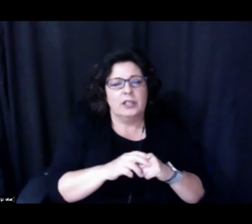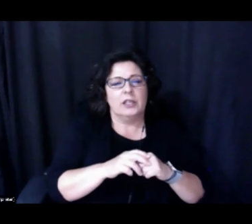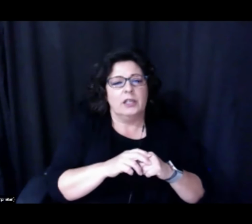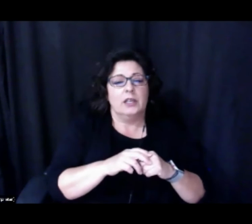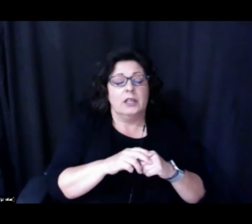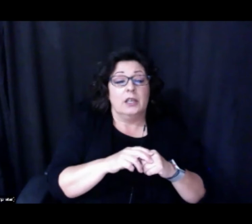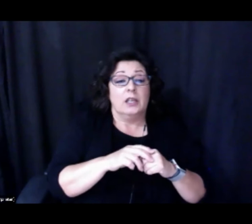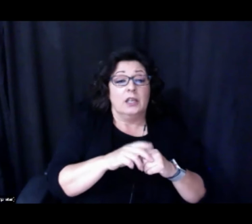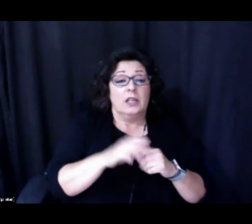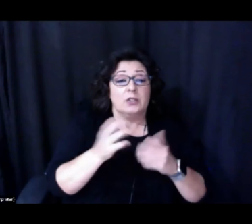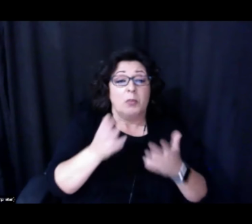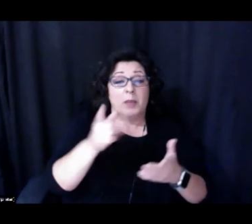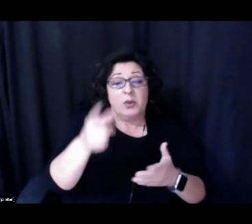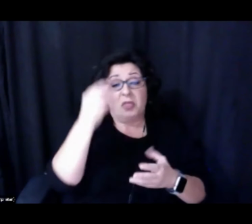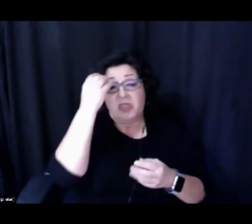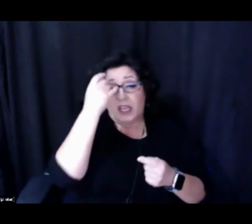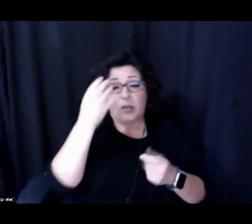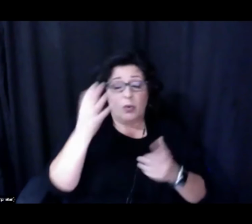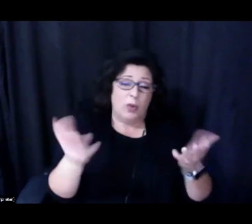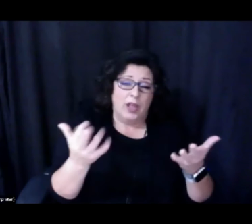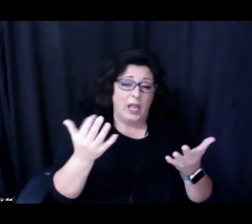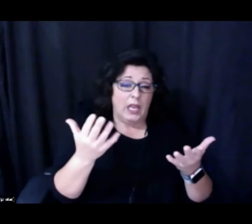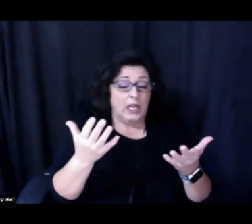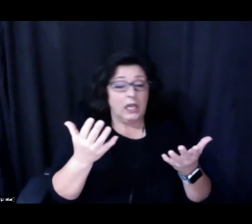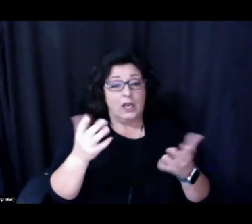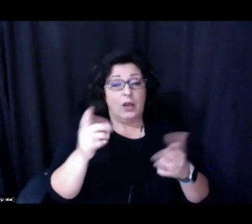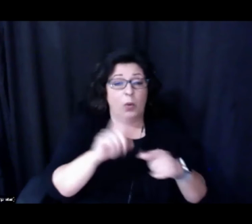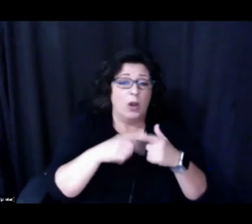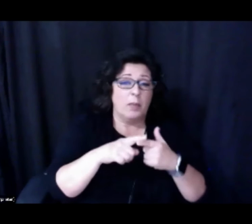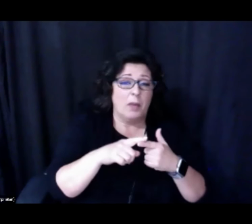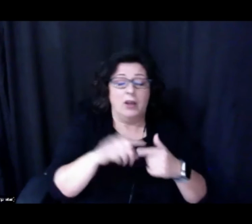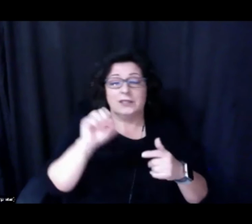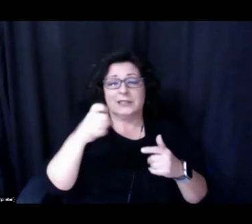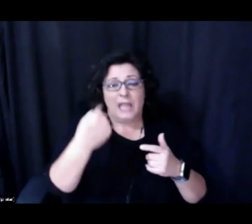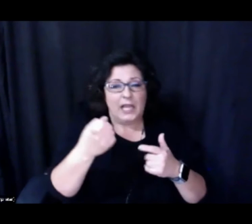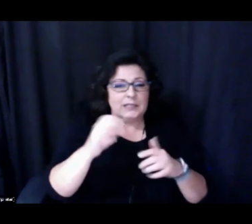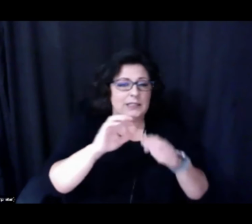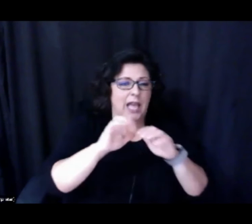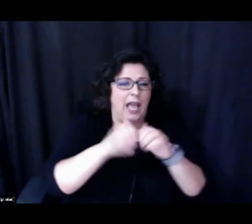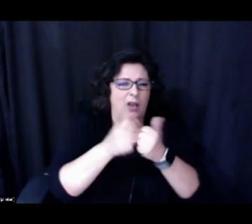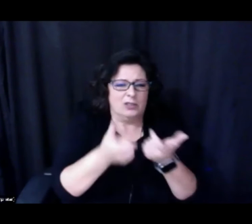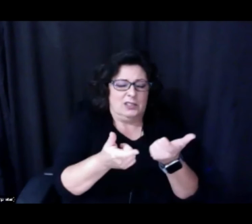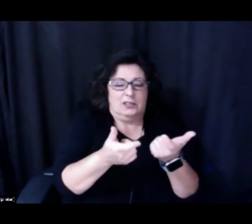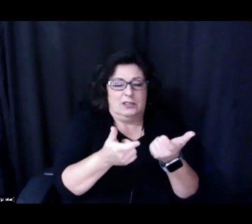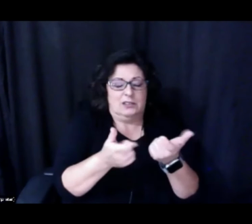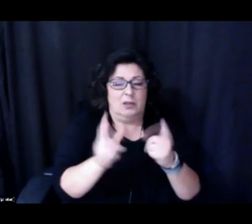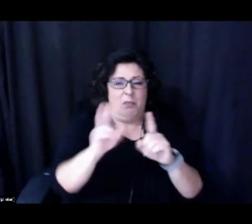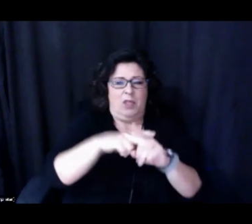So you might also be thinking, wait, what about sex? How does sex play into this?